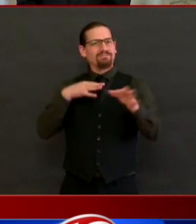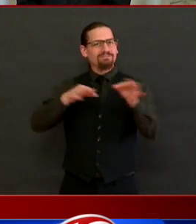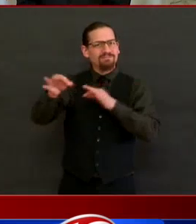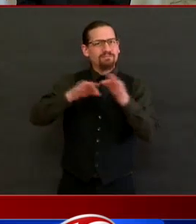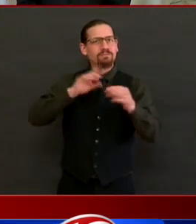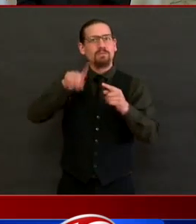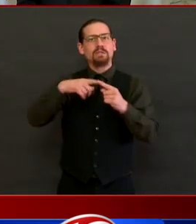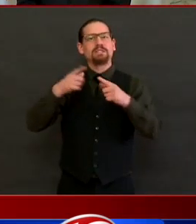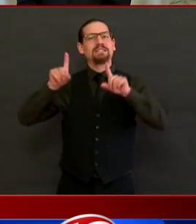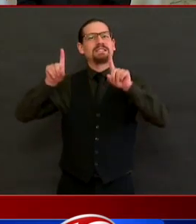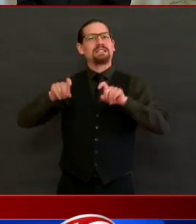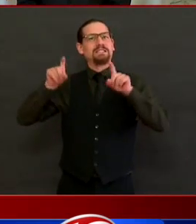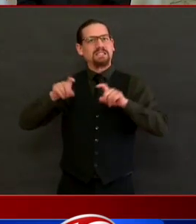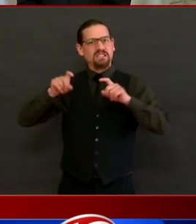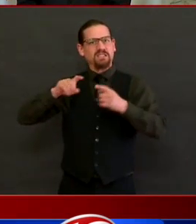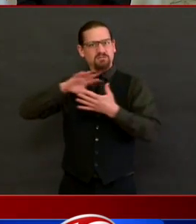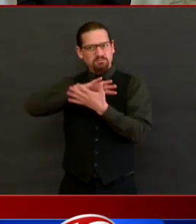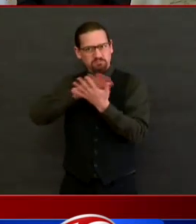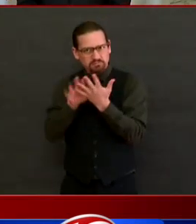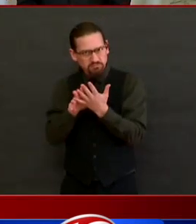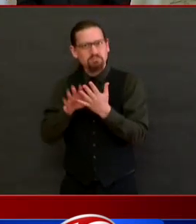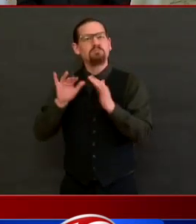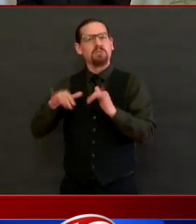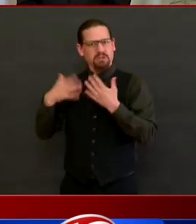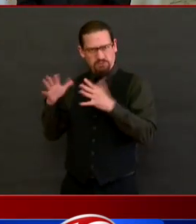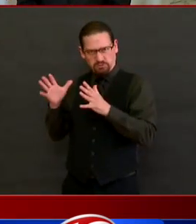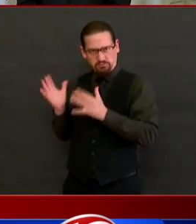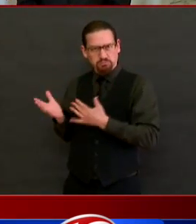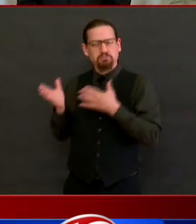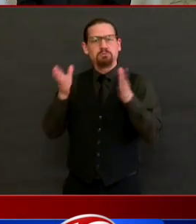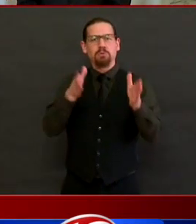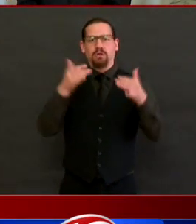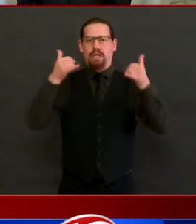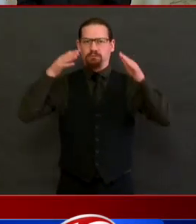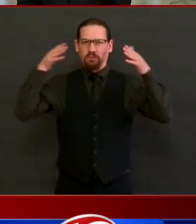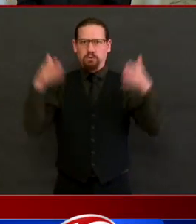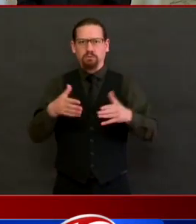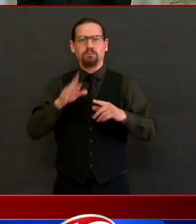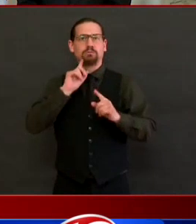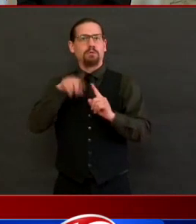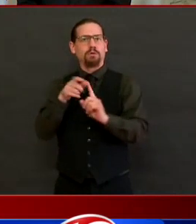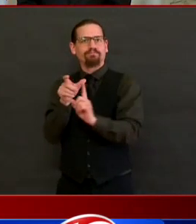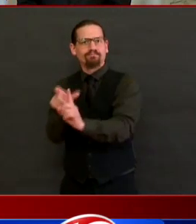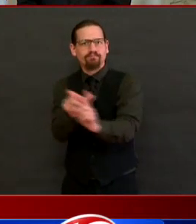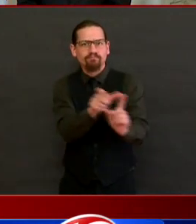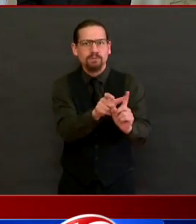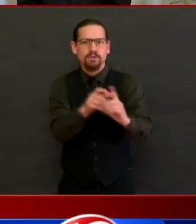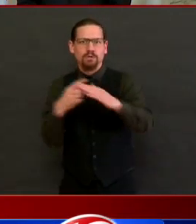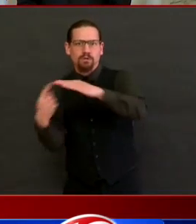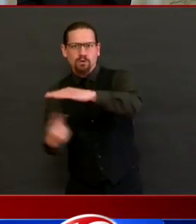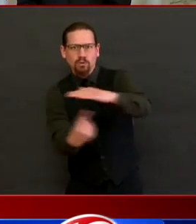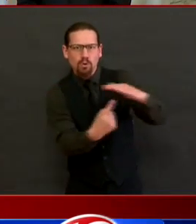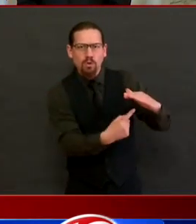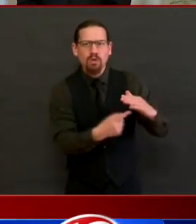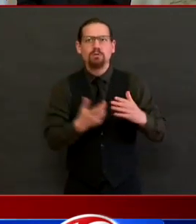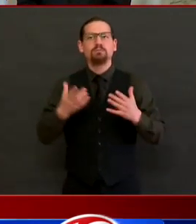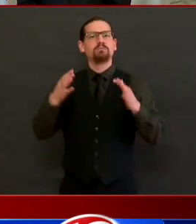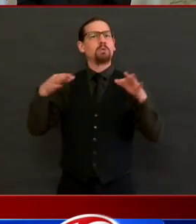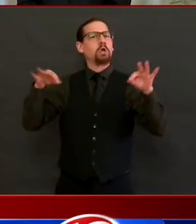important? Because when we get to a point where people start to go to work, kids start to go to